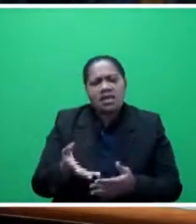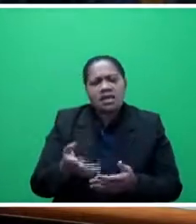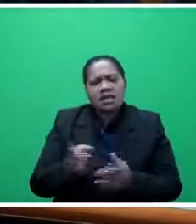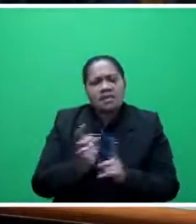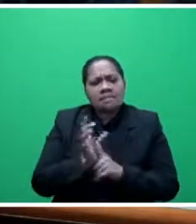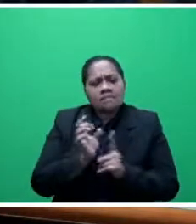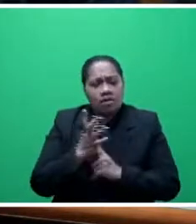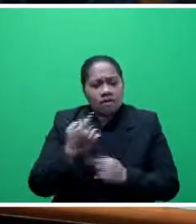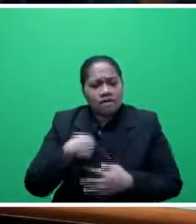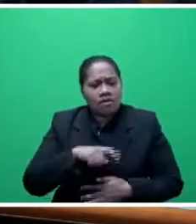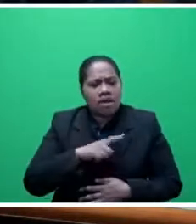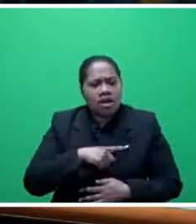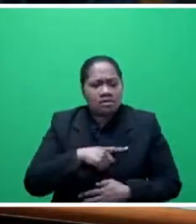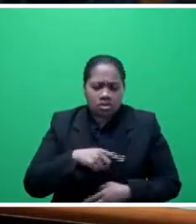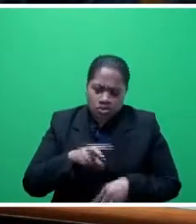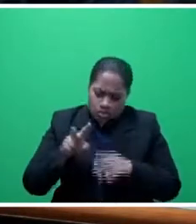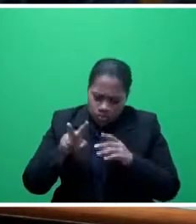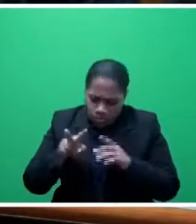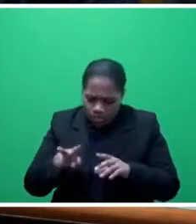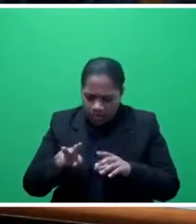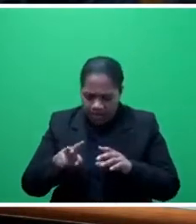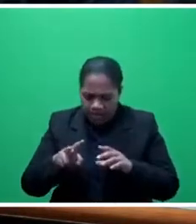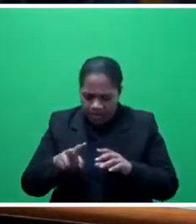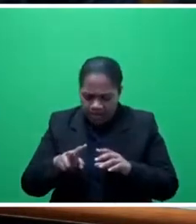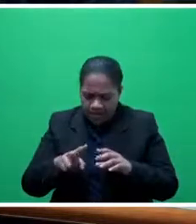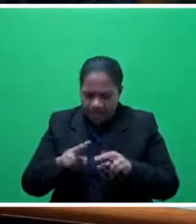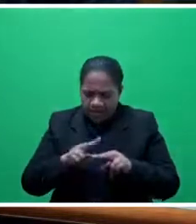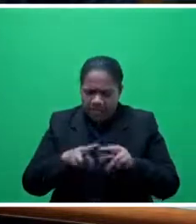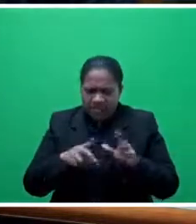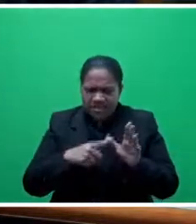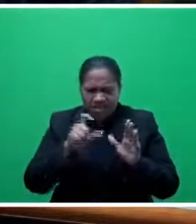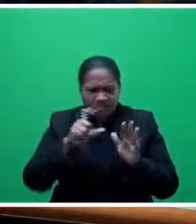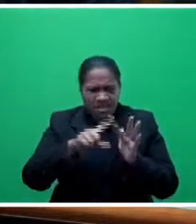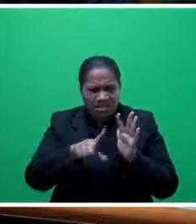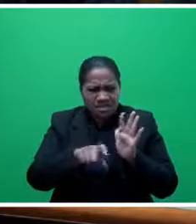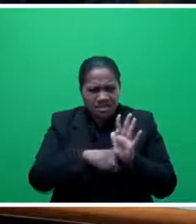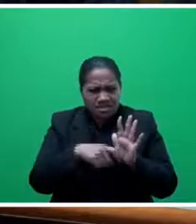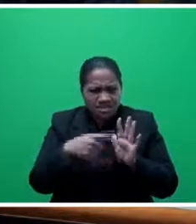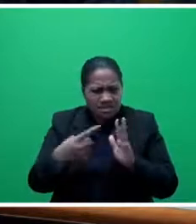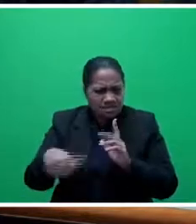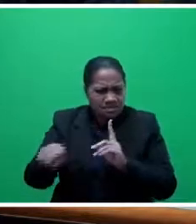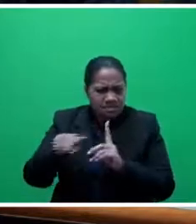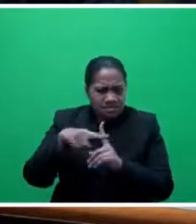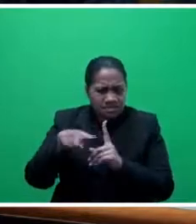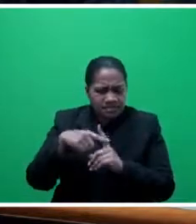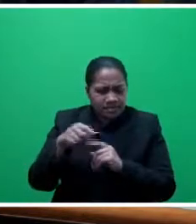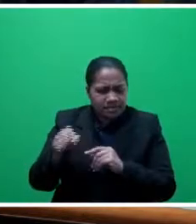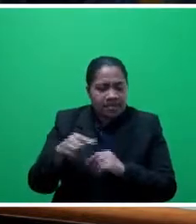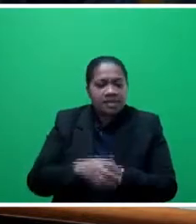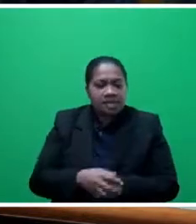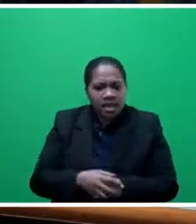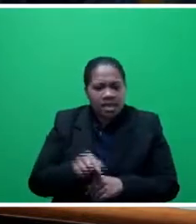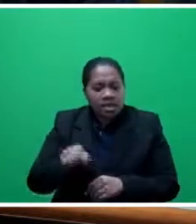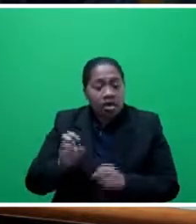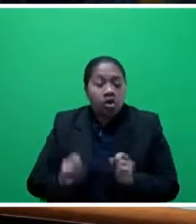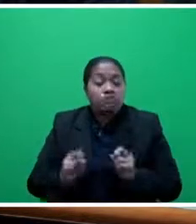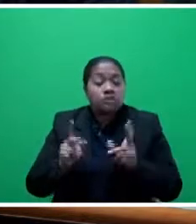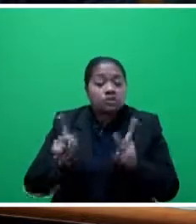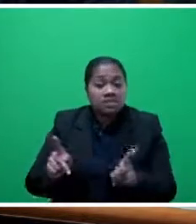us to look at Paisa Plus, and this is an opportunity for Fiji